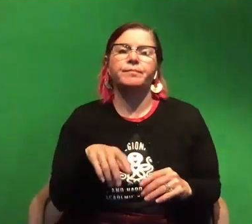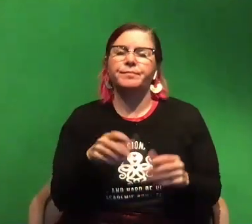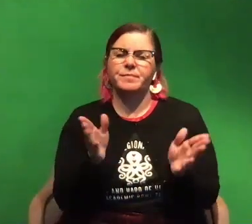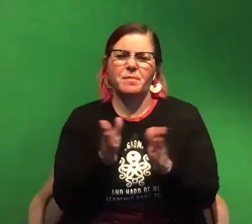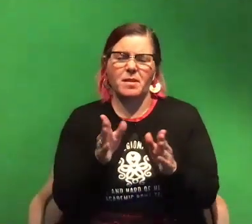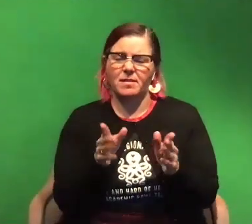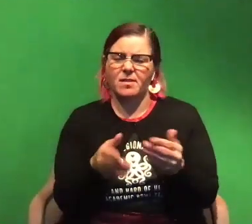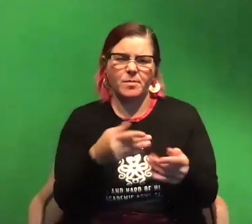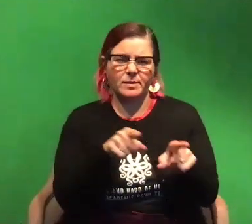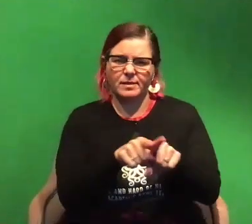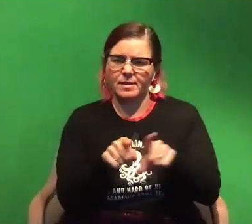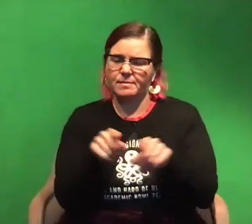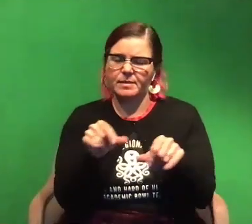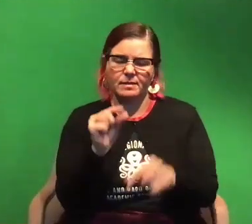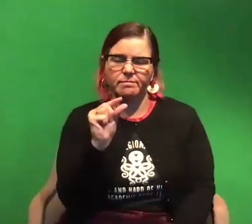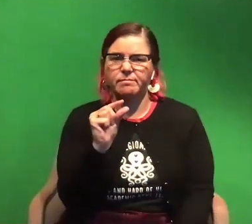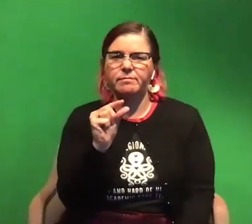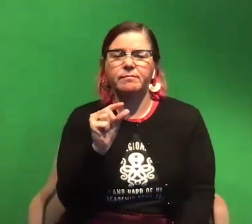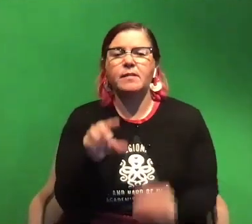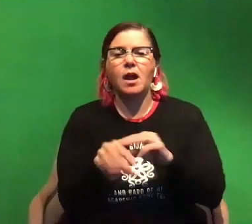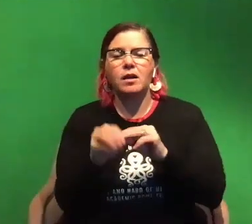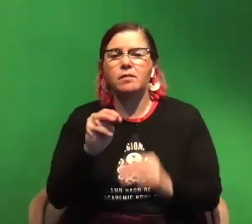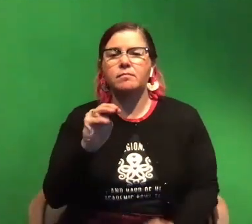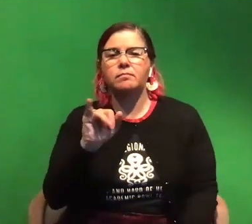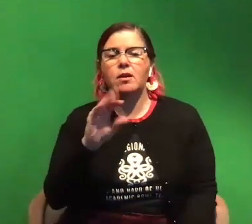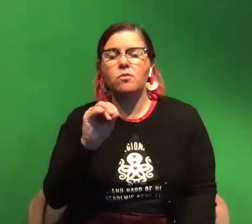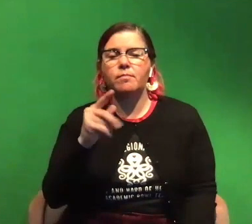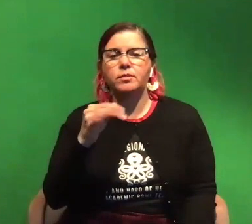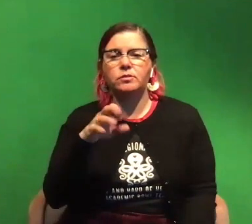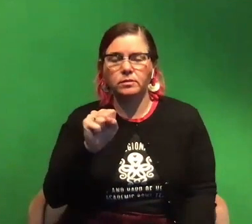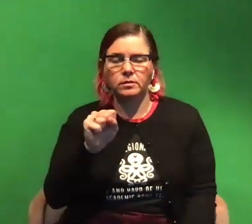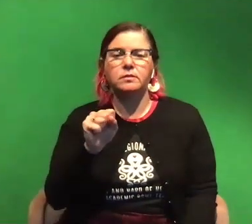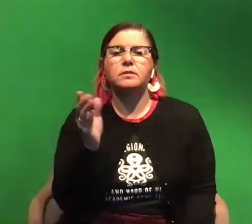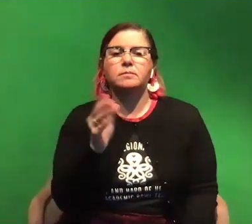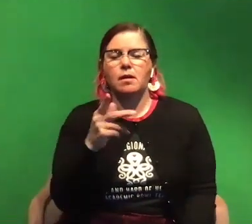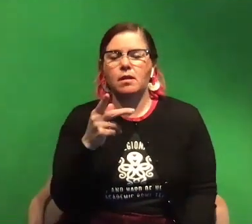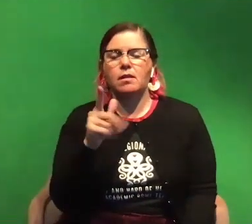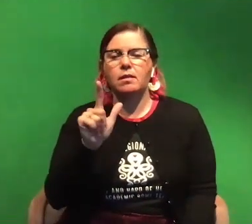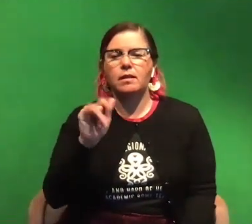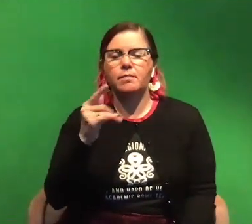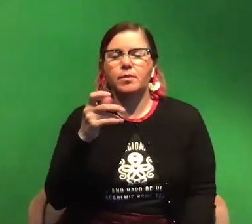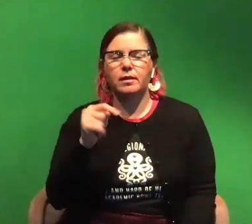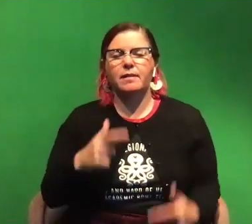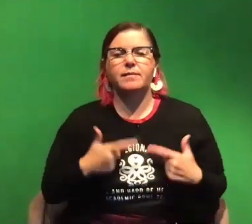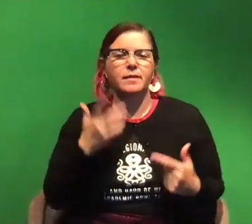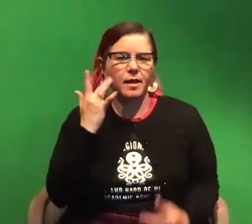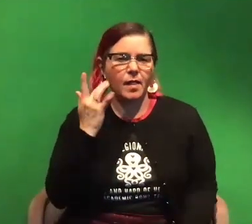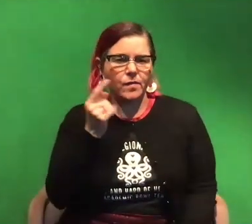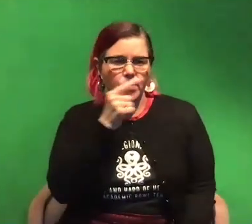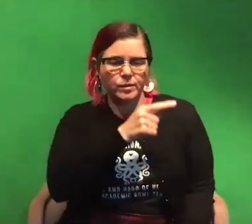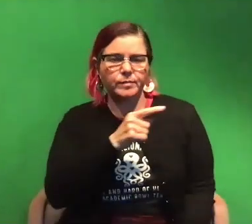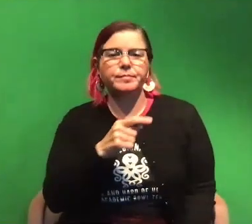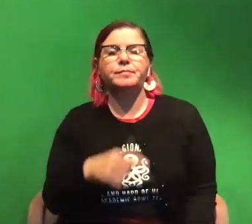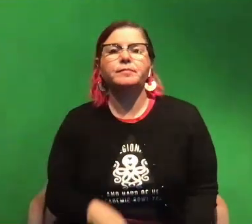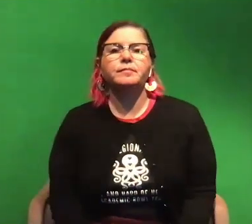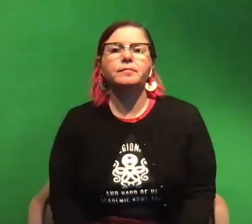same size. Octopus micropyrsus is a small lilliput octopus that lives in California in the holdfast of